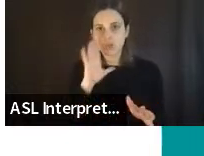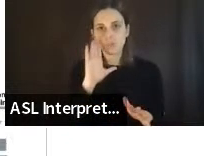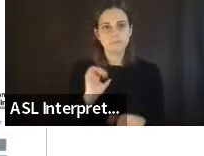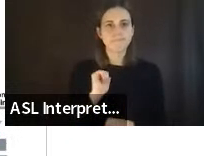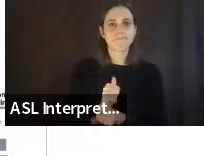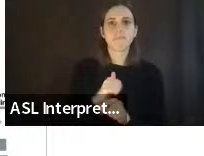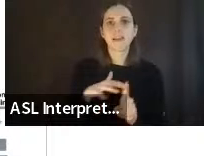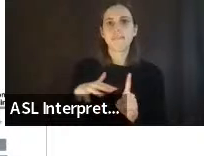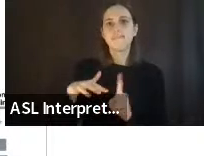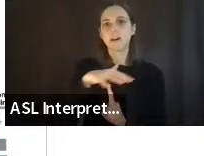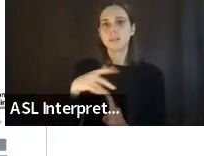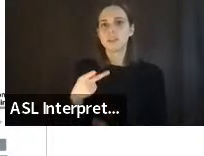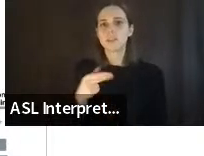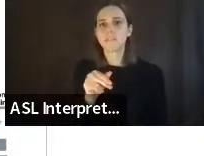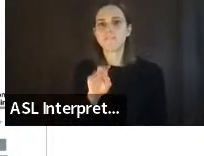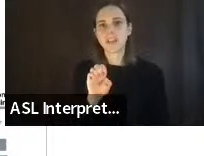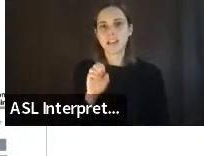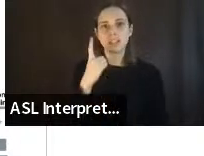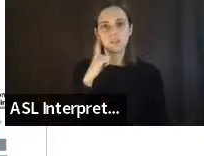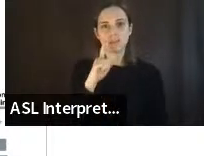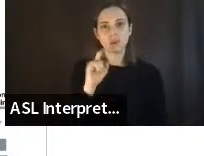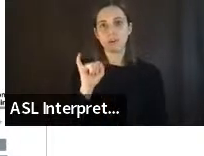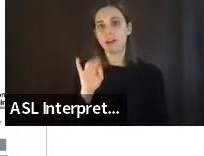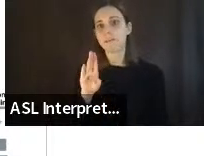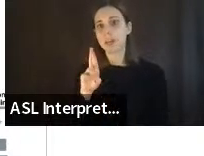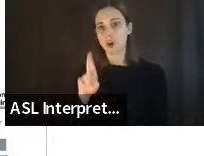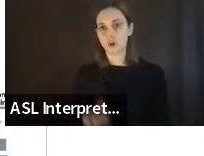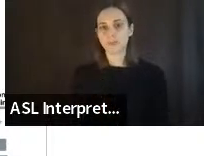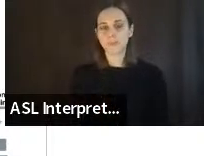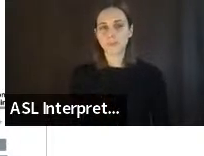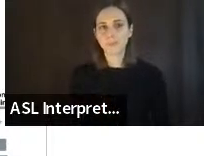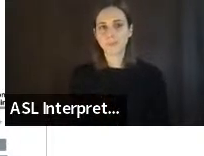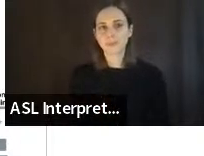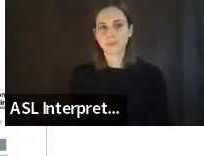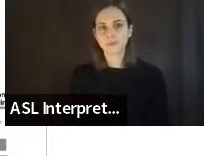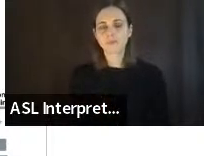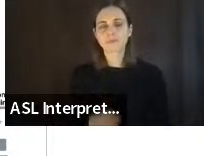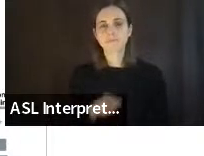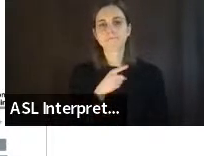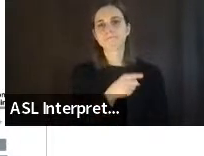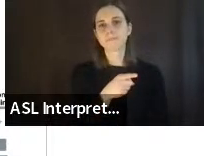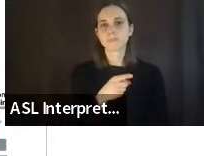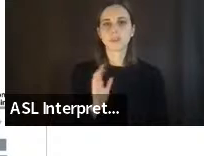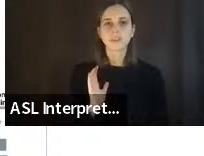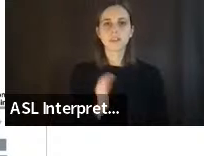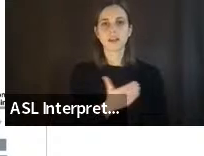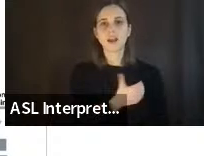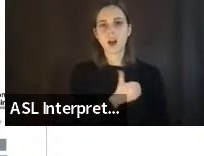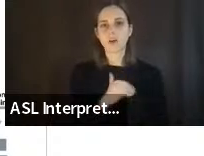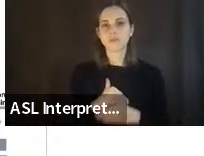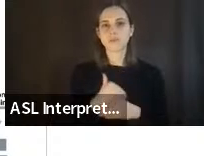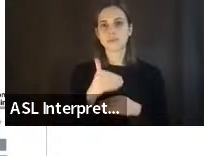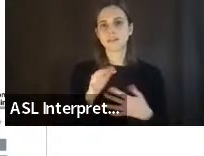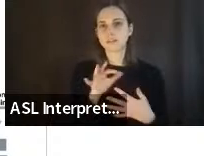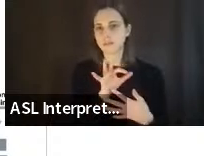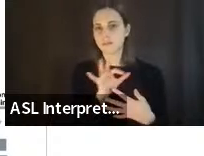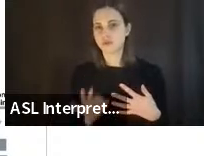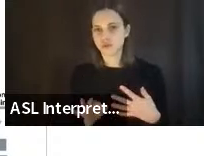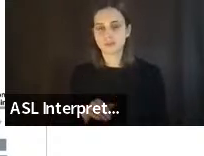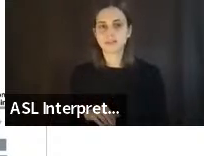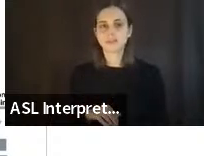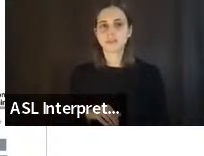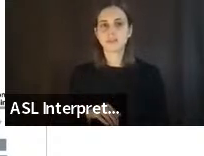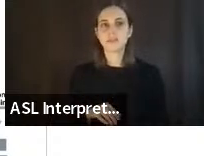slide. So here I wanted to explain kind of the different options that we're looking at. So the top scenario is kind of our no